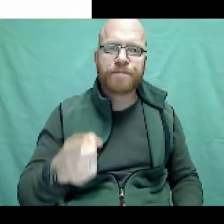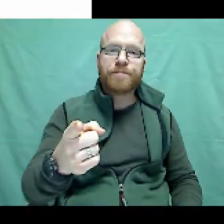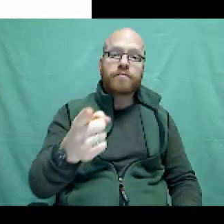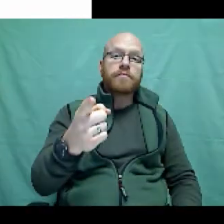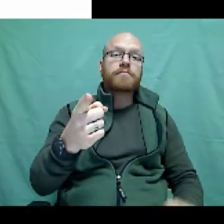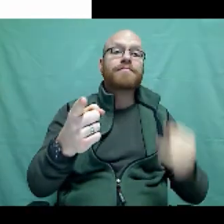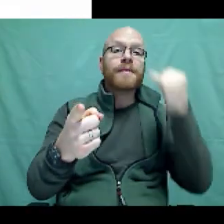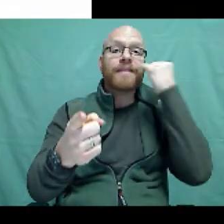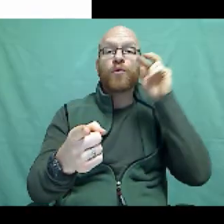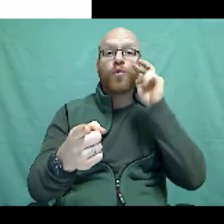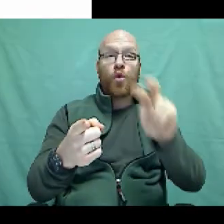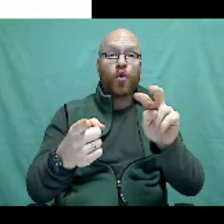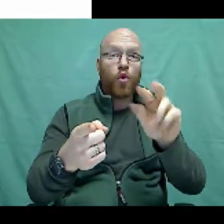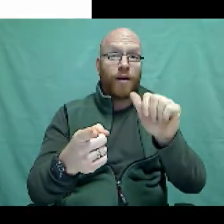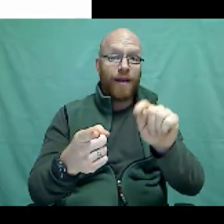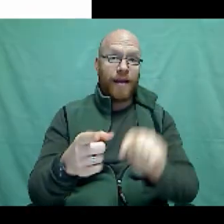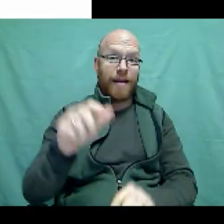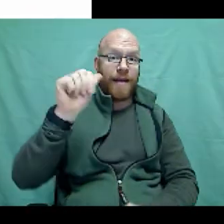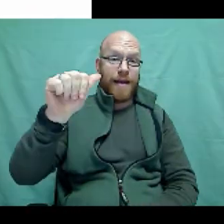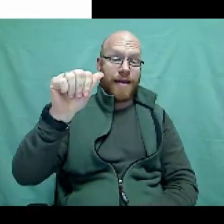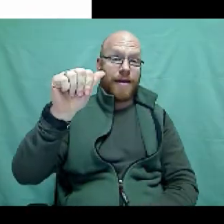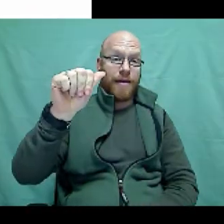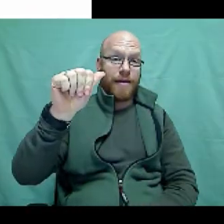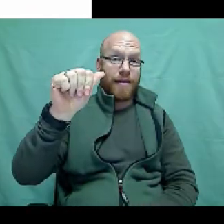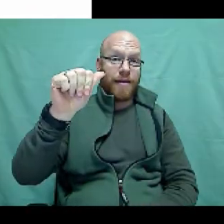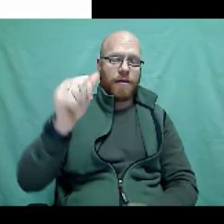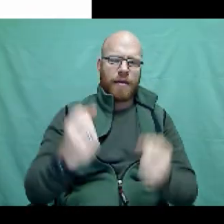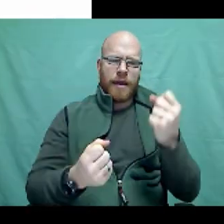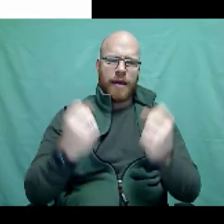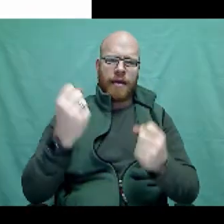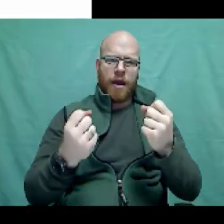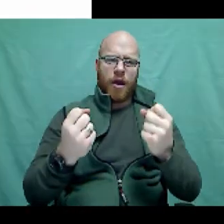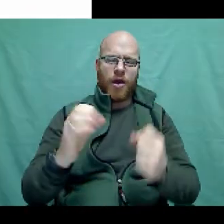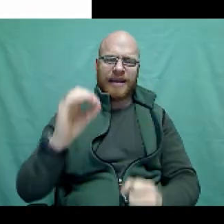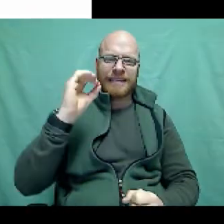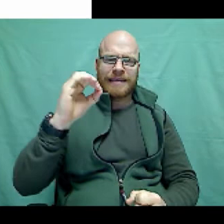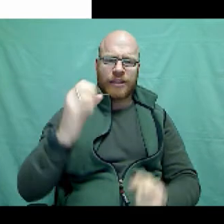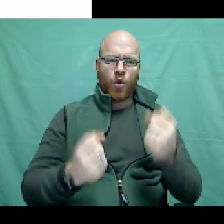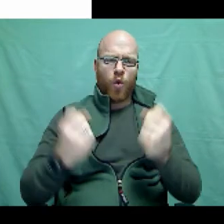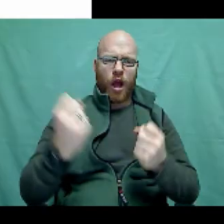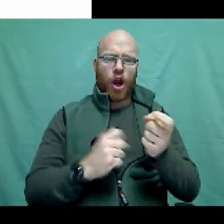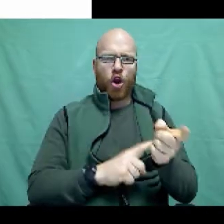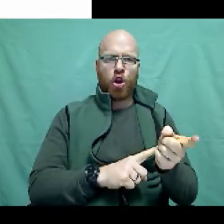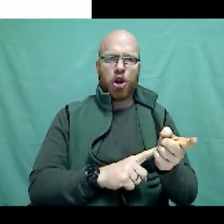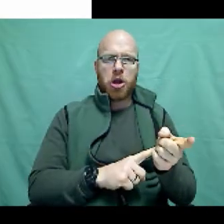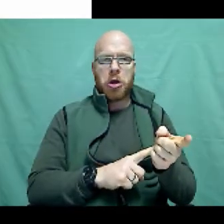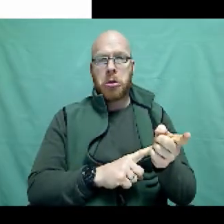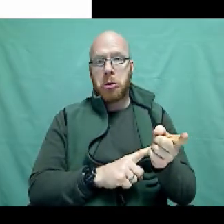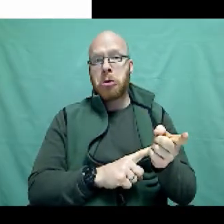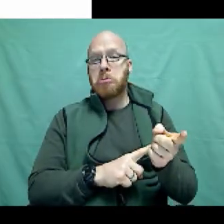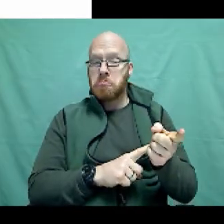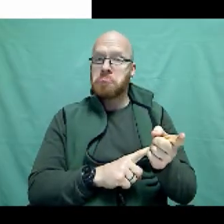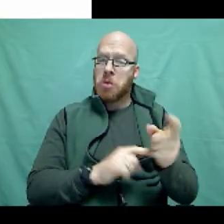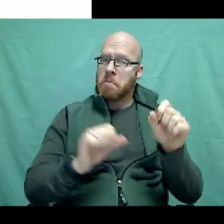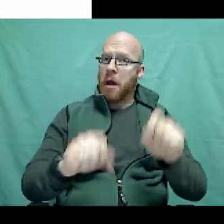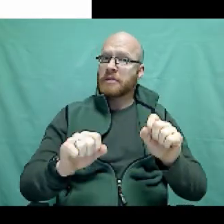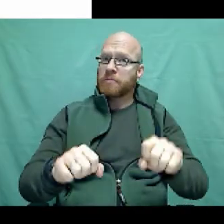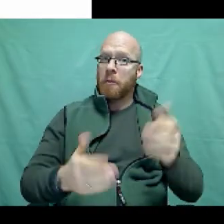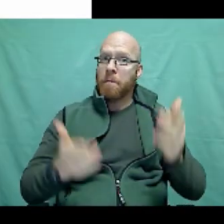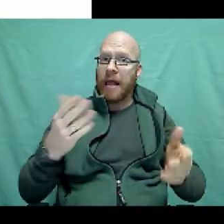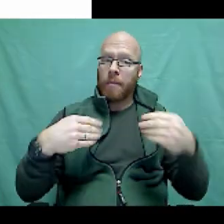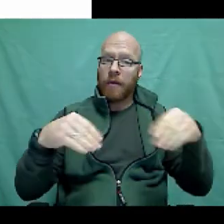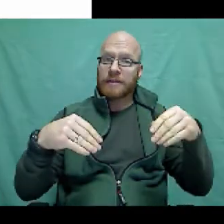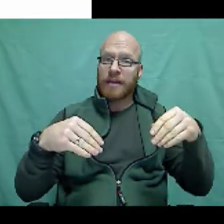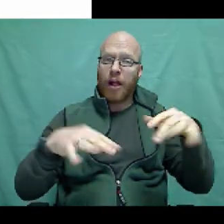But if we look at it together, let's look at letter A, 0 cars. It's possible